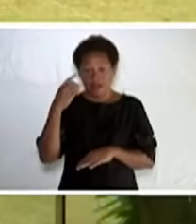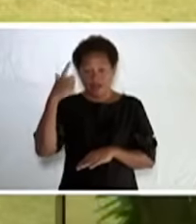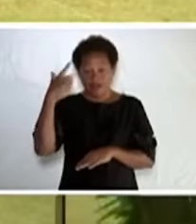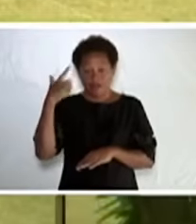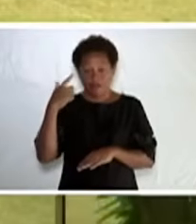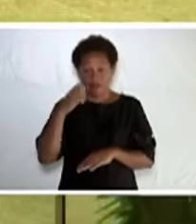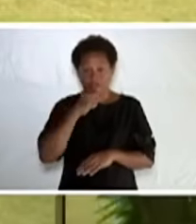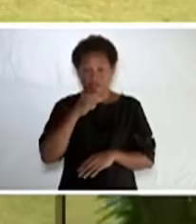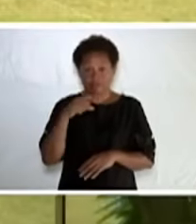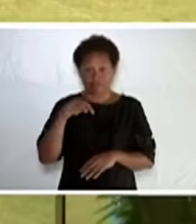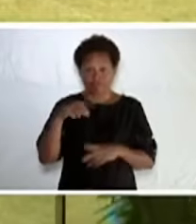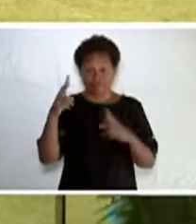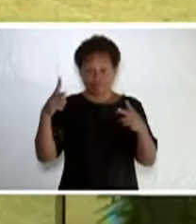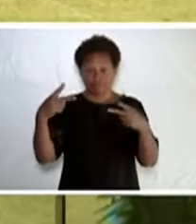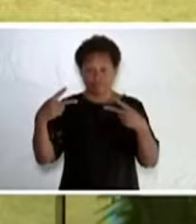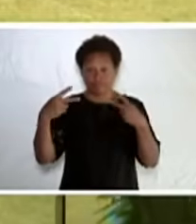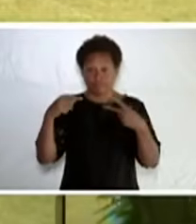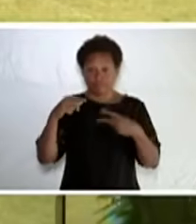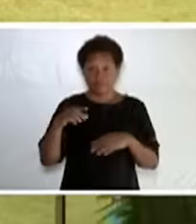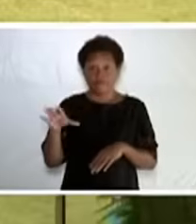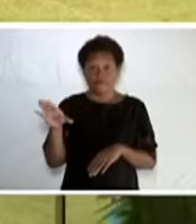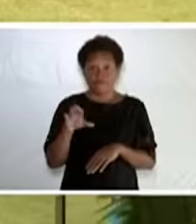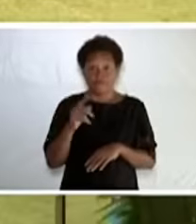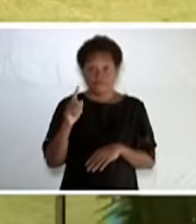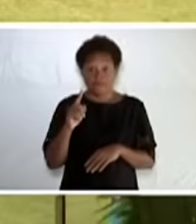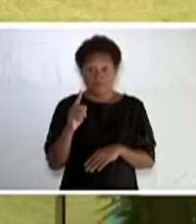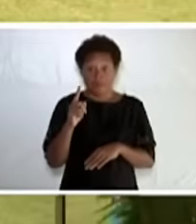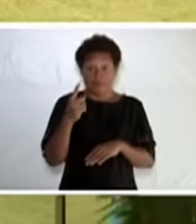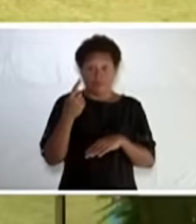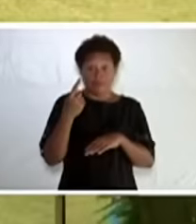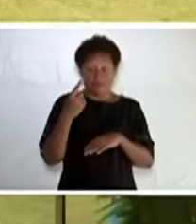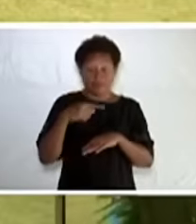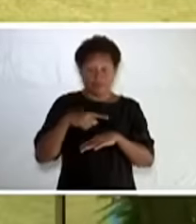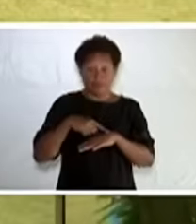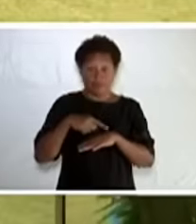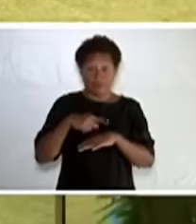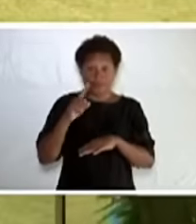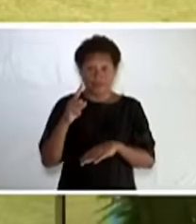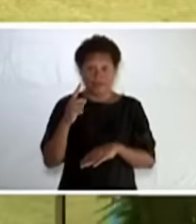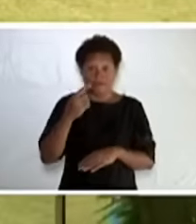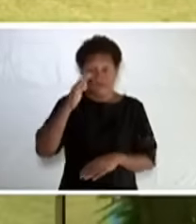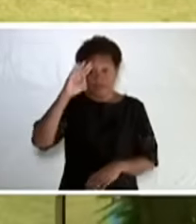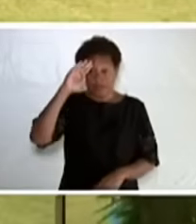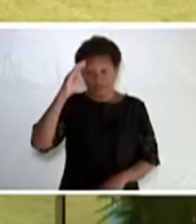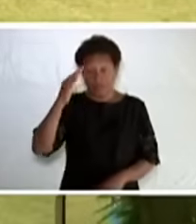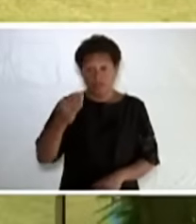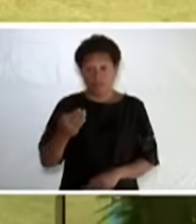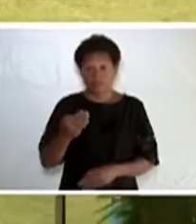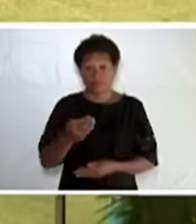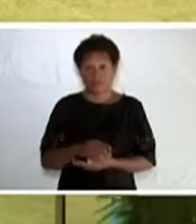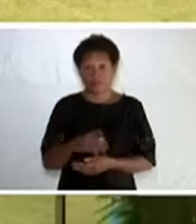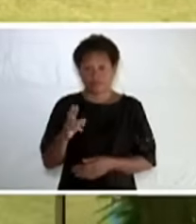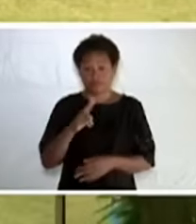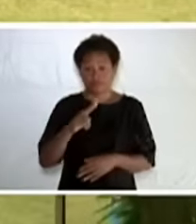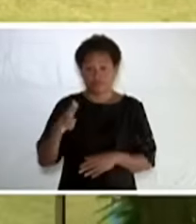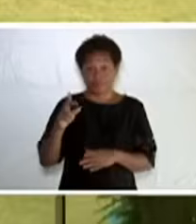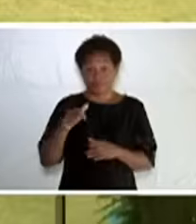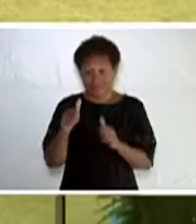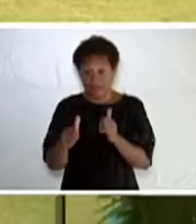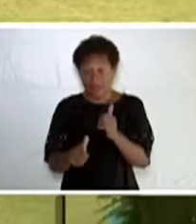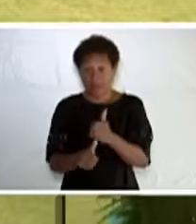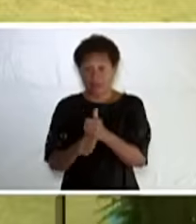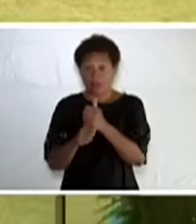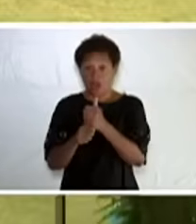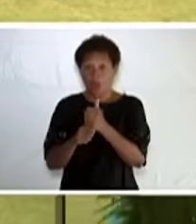if you've been watching this live feed from the very beginning, the first salute was accorded to the Deputy